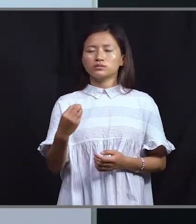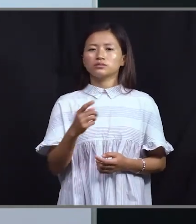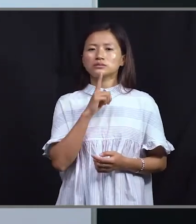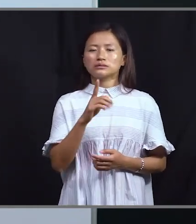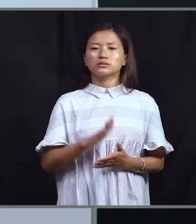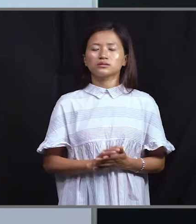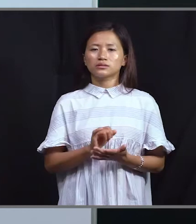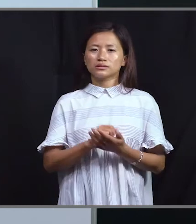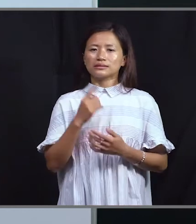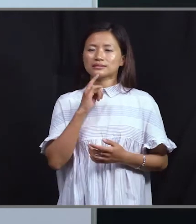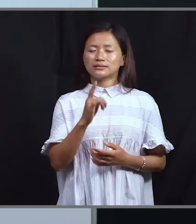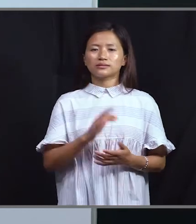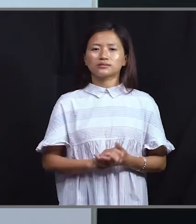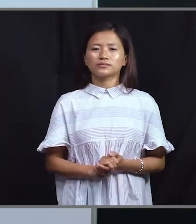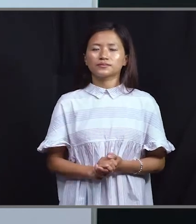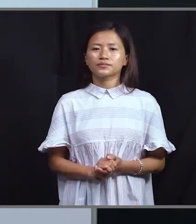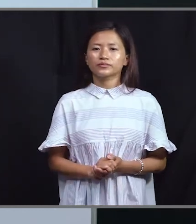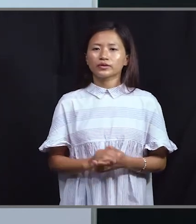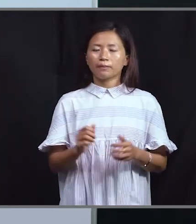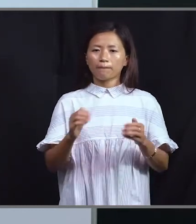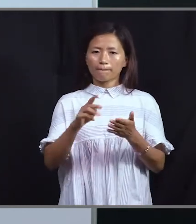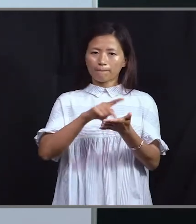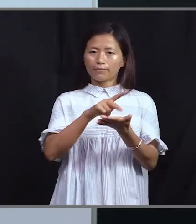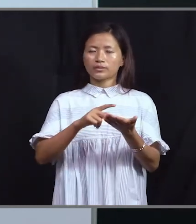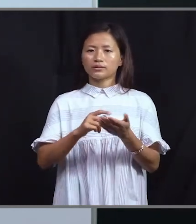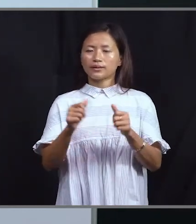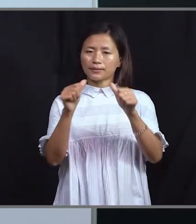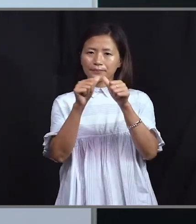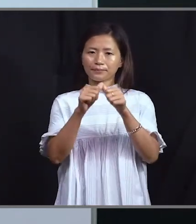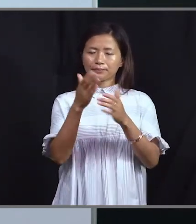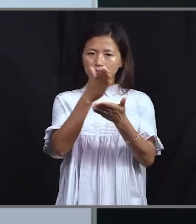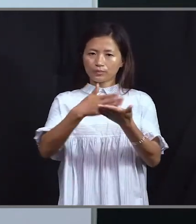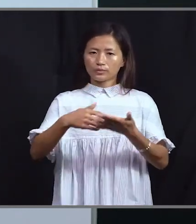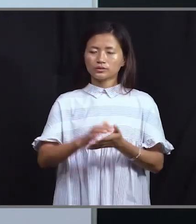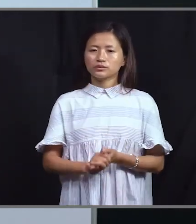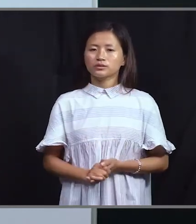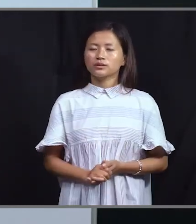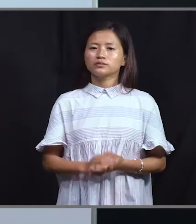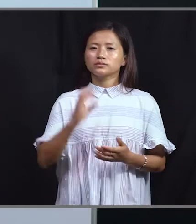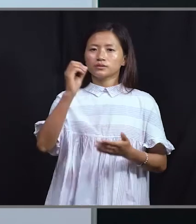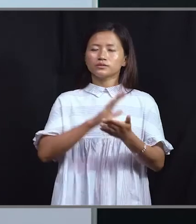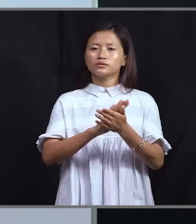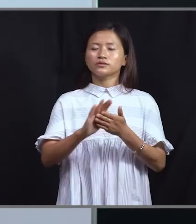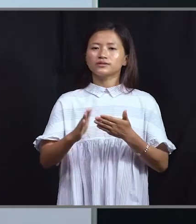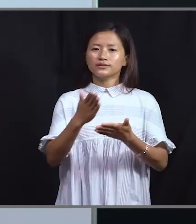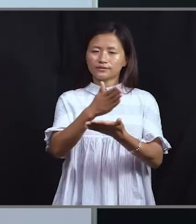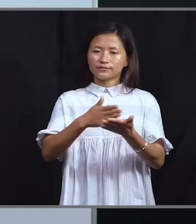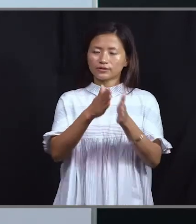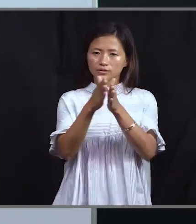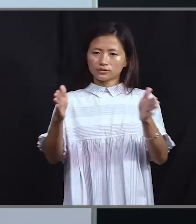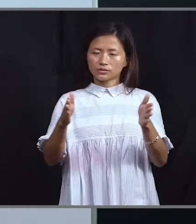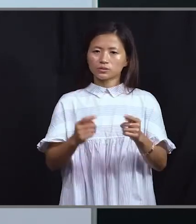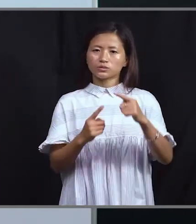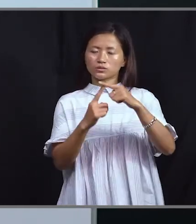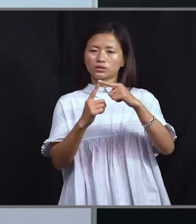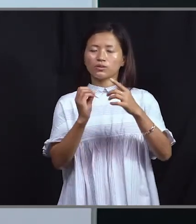management, your first part, okay, part A portion, is being the chapters is being divided into this